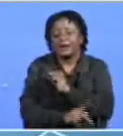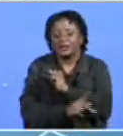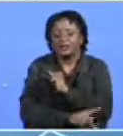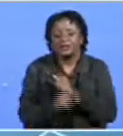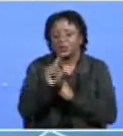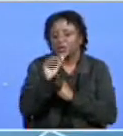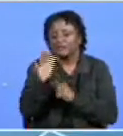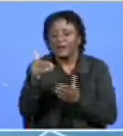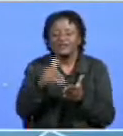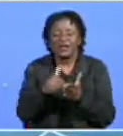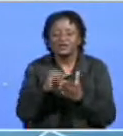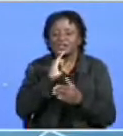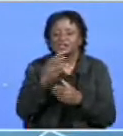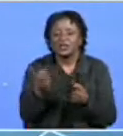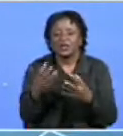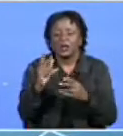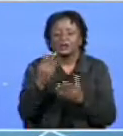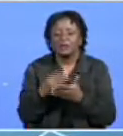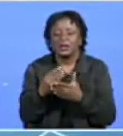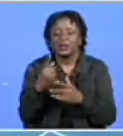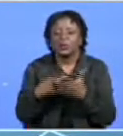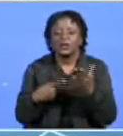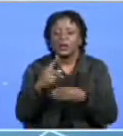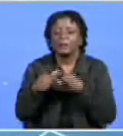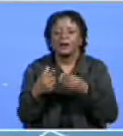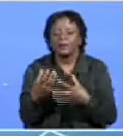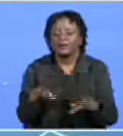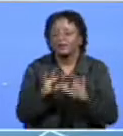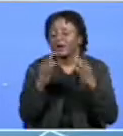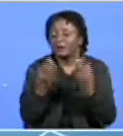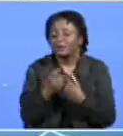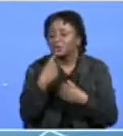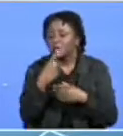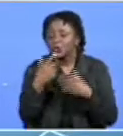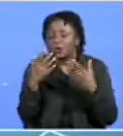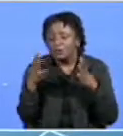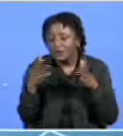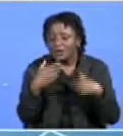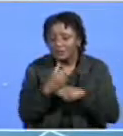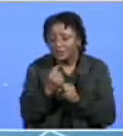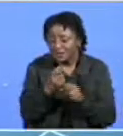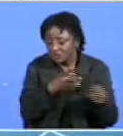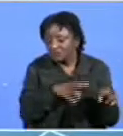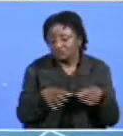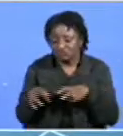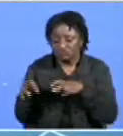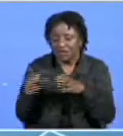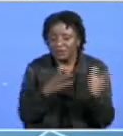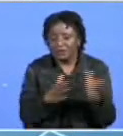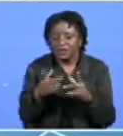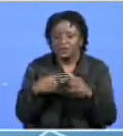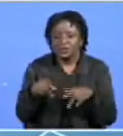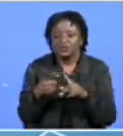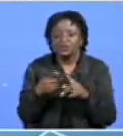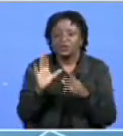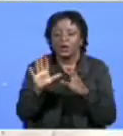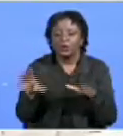25K is a lot of money, but what about relatives who have already made travel arrangements to, I guess, attend your wedding